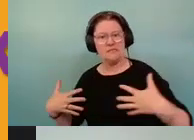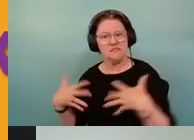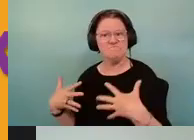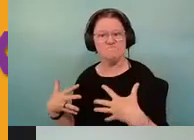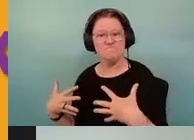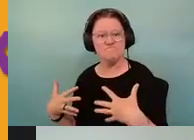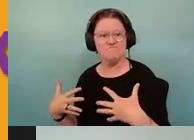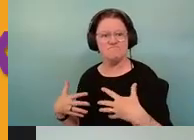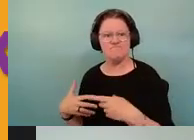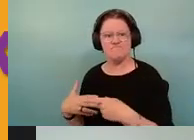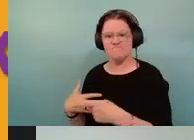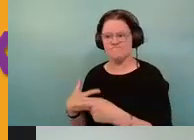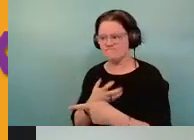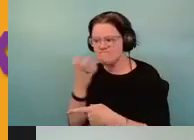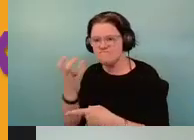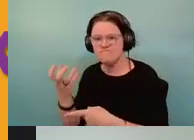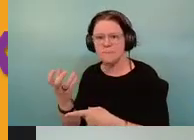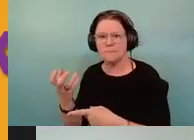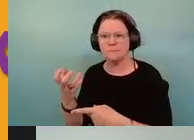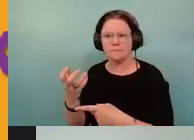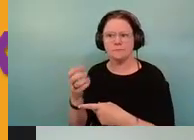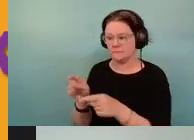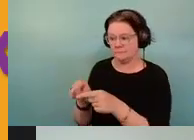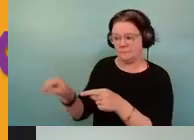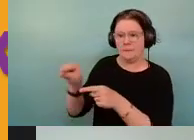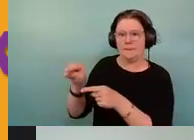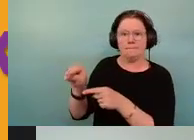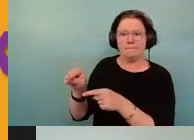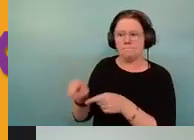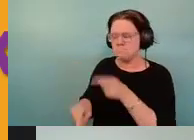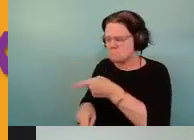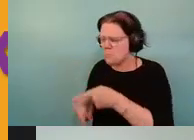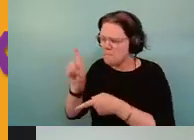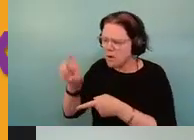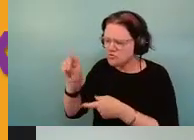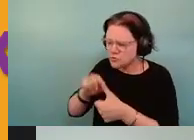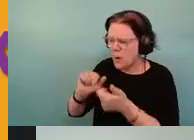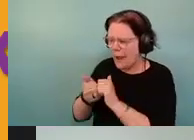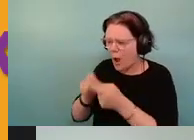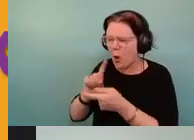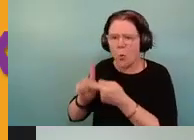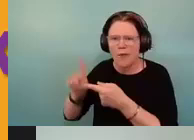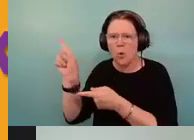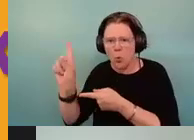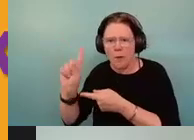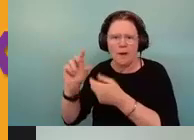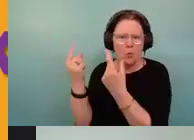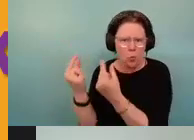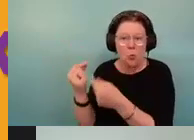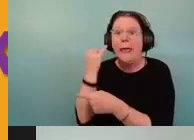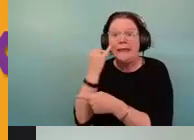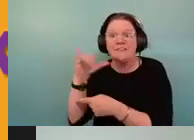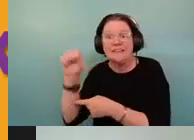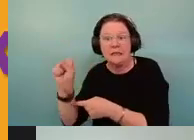intimidation, people with disabilities are often told what to do, how to do it, where to do it, when to do it, and if they can